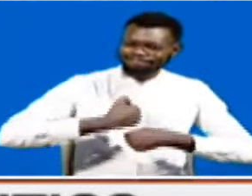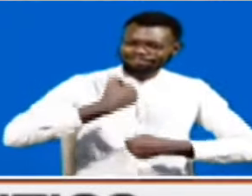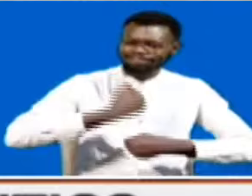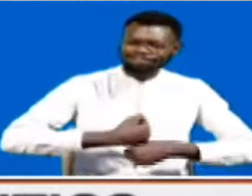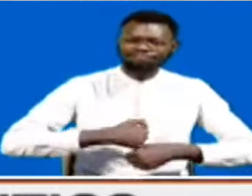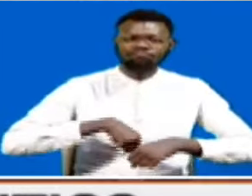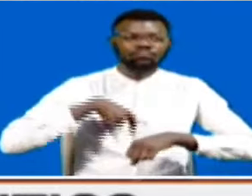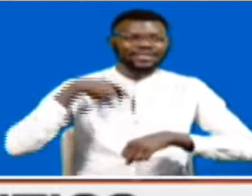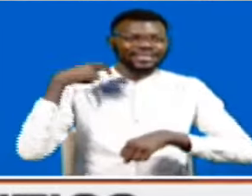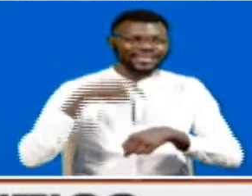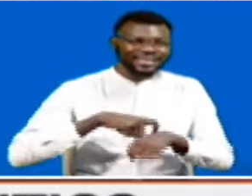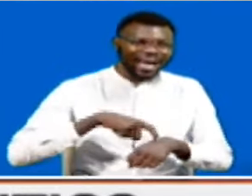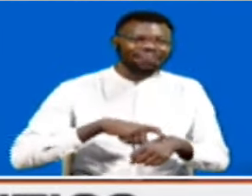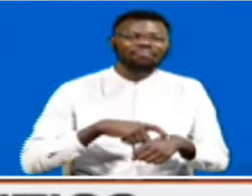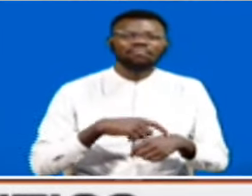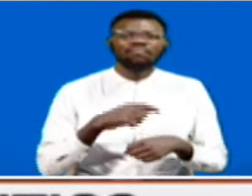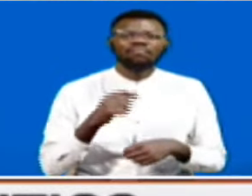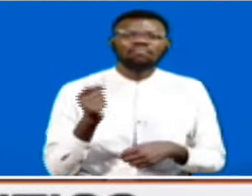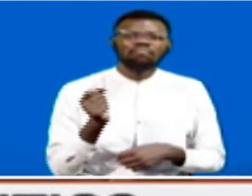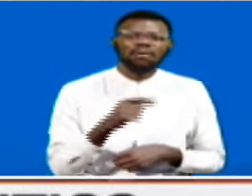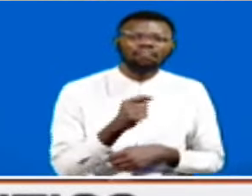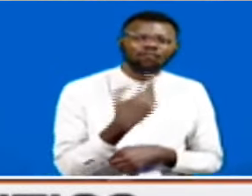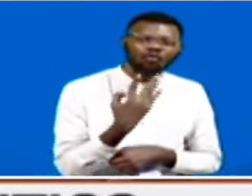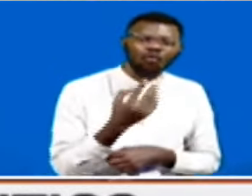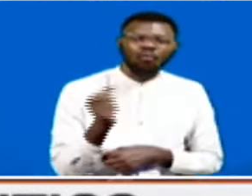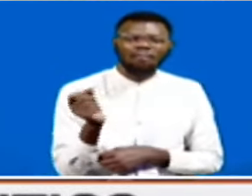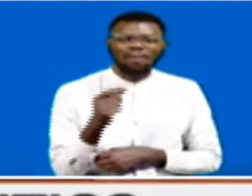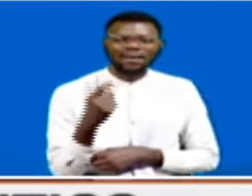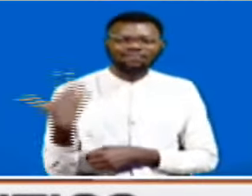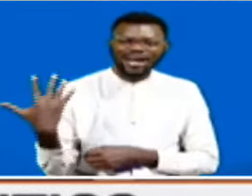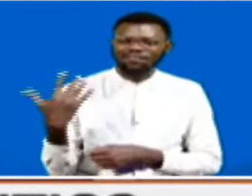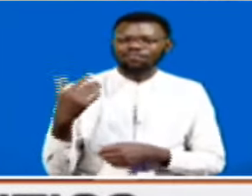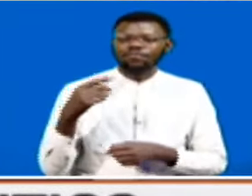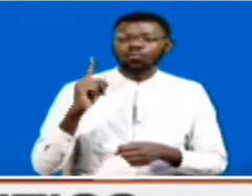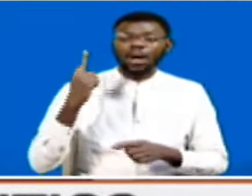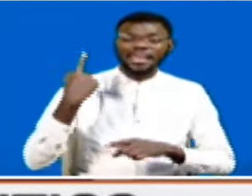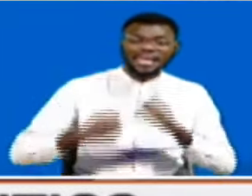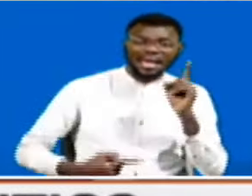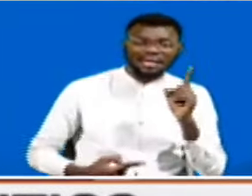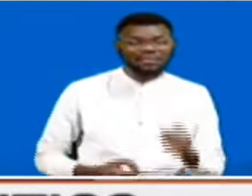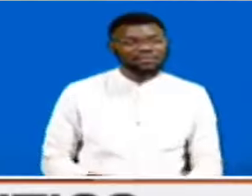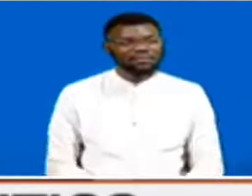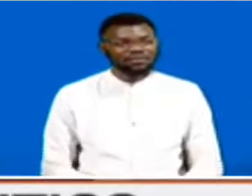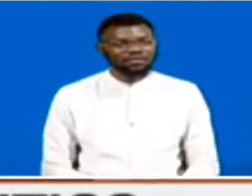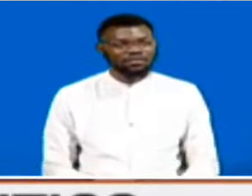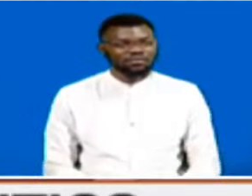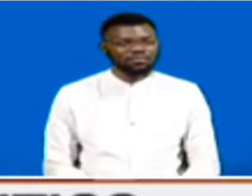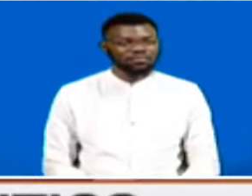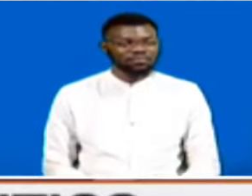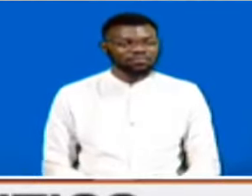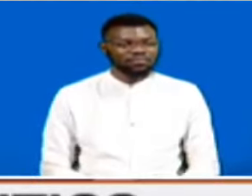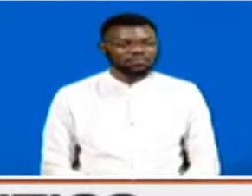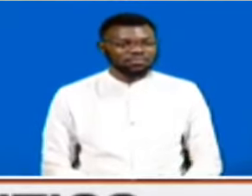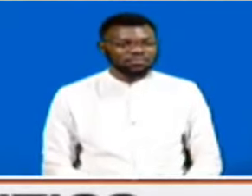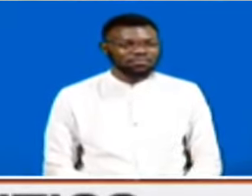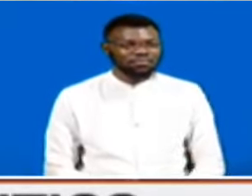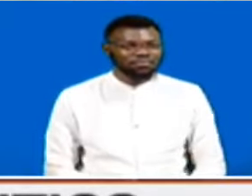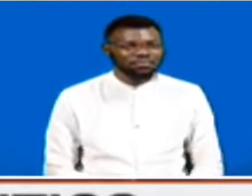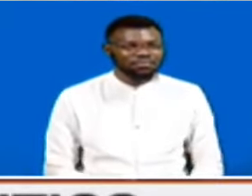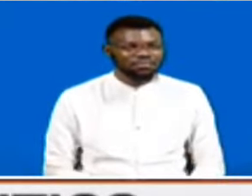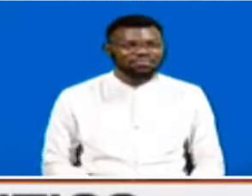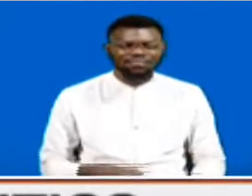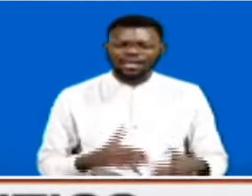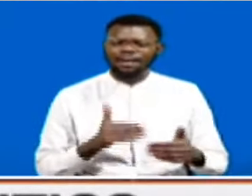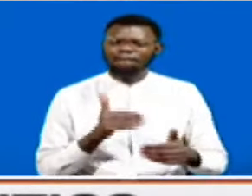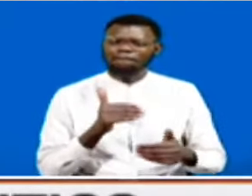is only about 4 or 5 months in a year. Because of the periods that they go without salary. And then